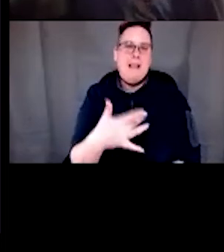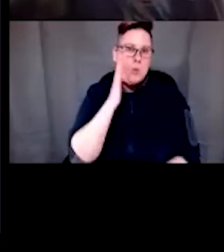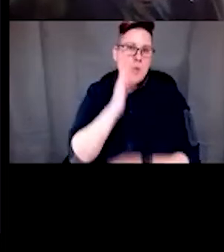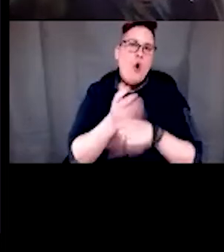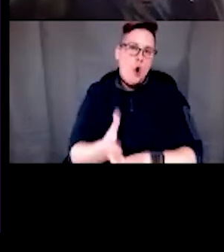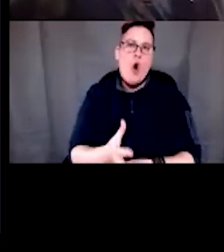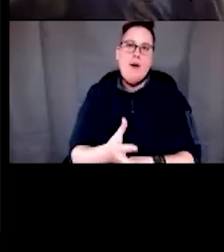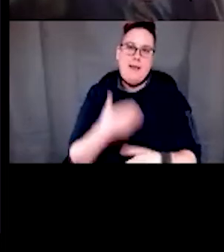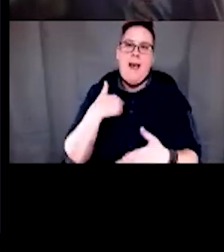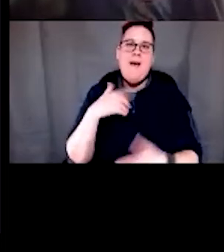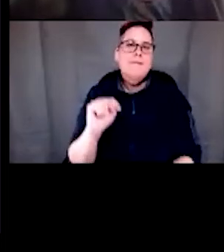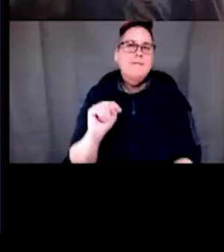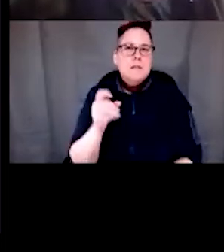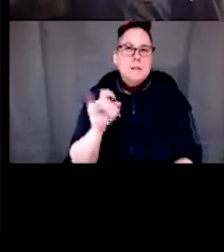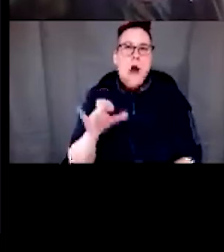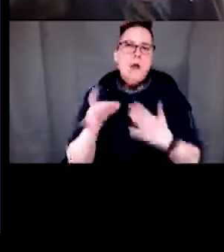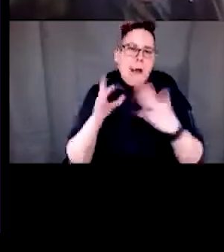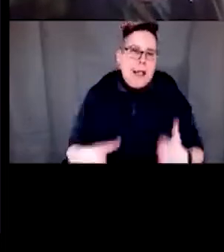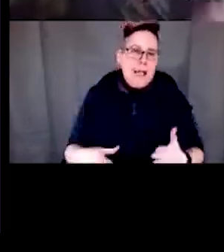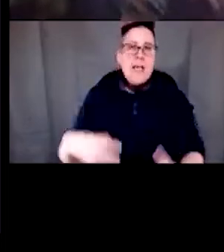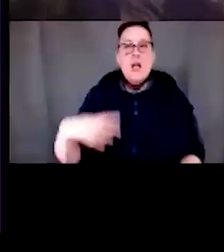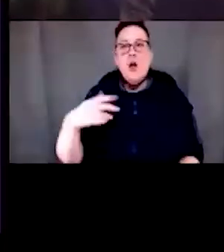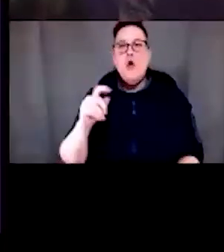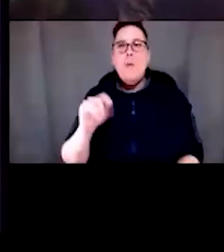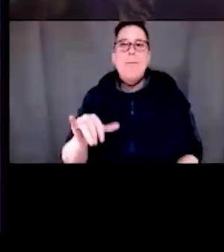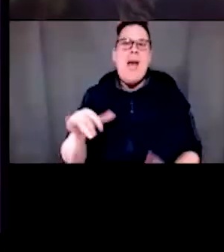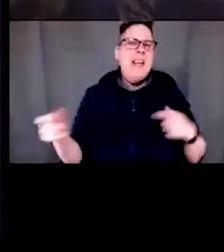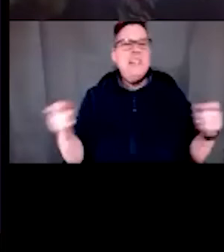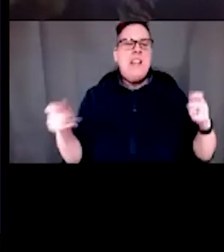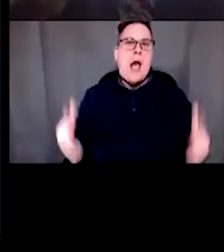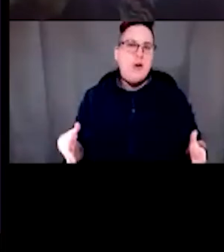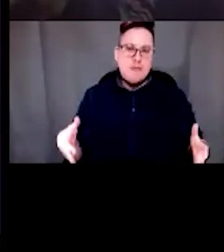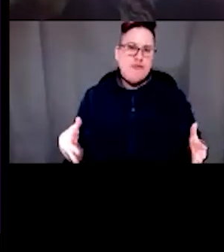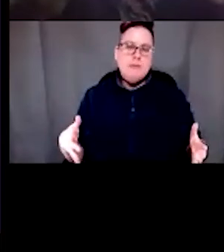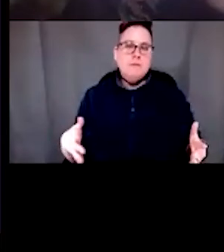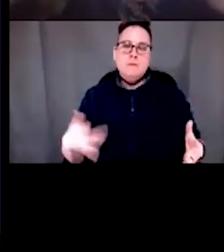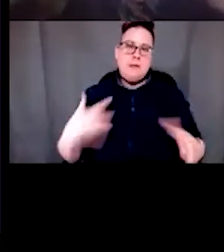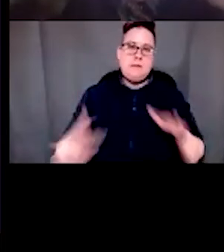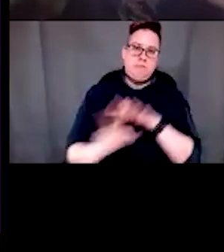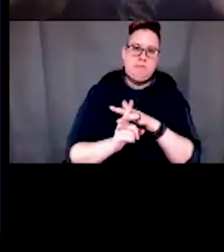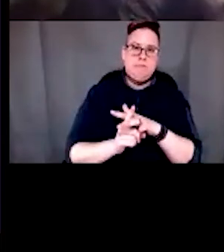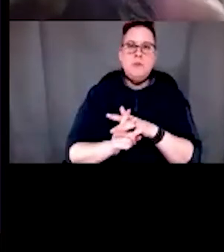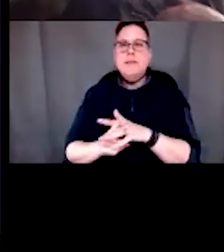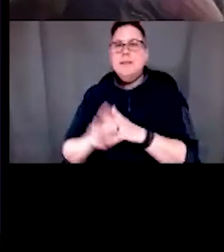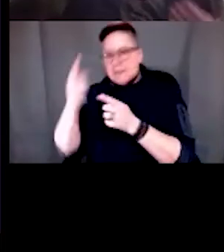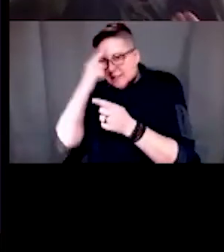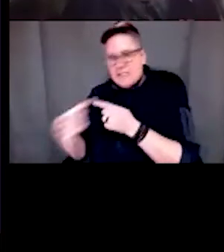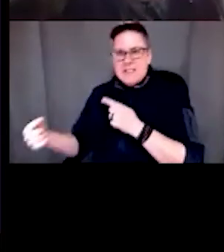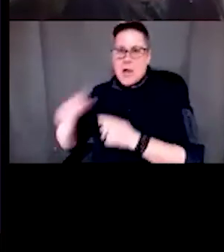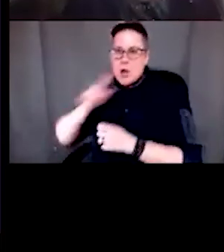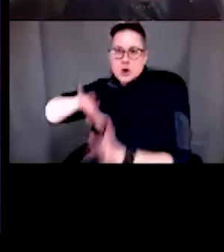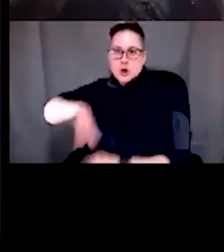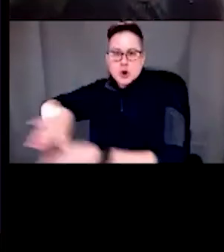toxic leaders or even petty tyrants. When dissent is silenced, secrecy increases,